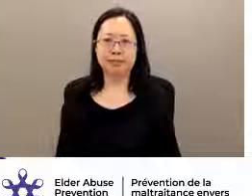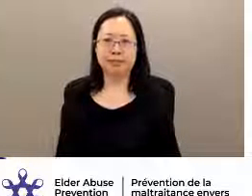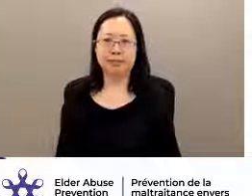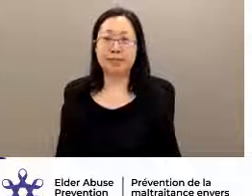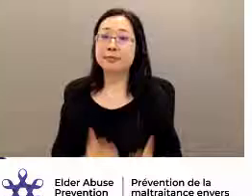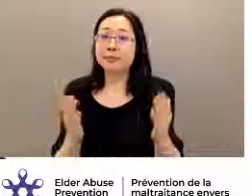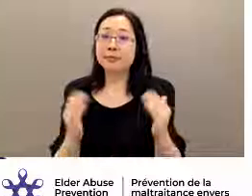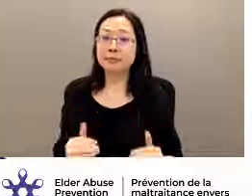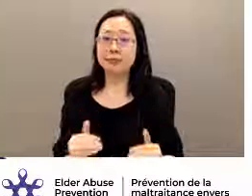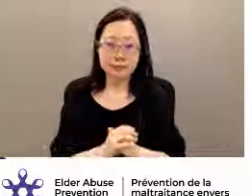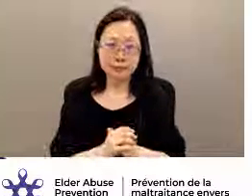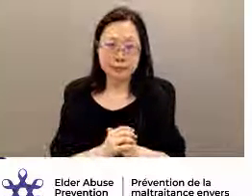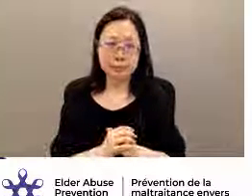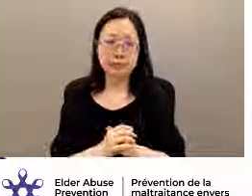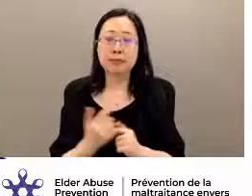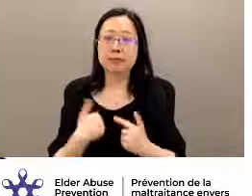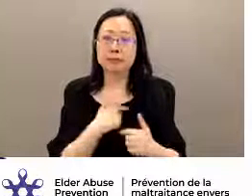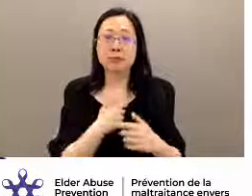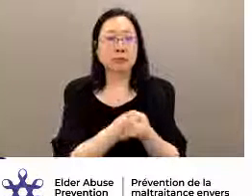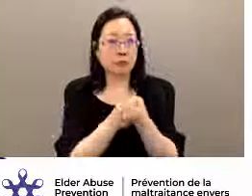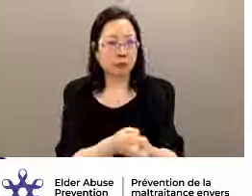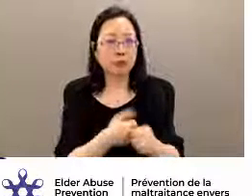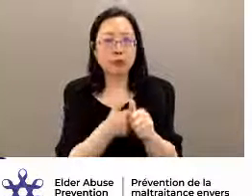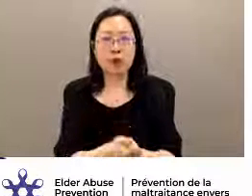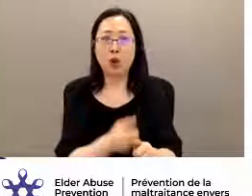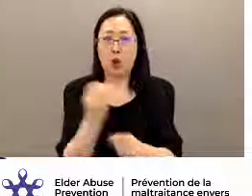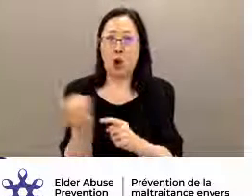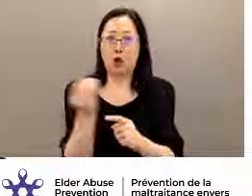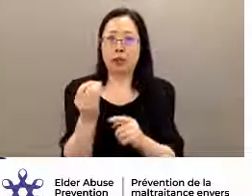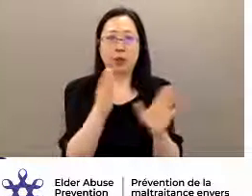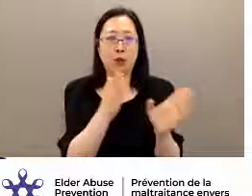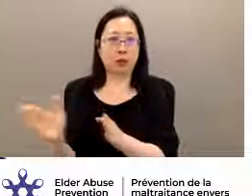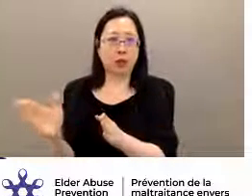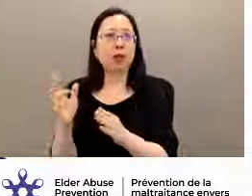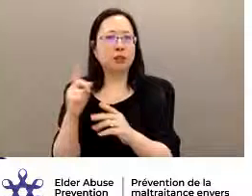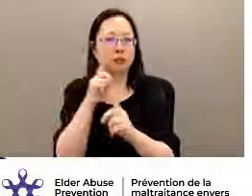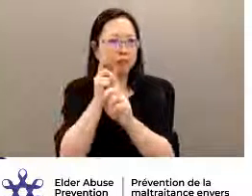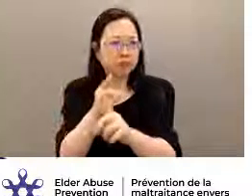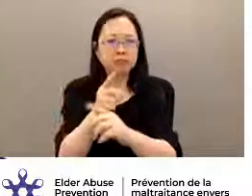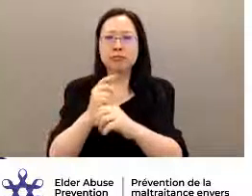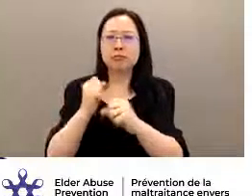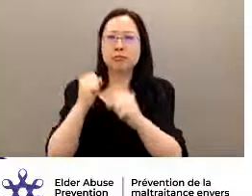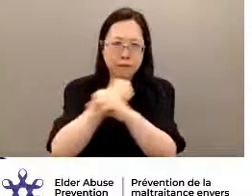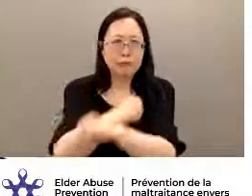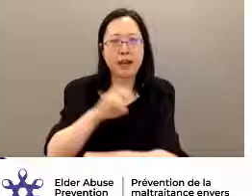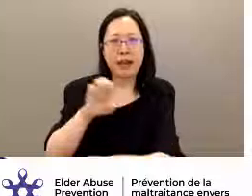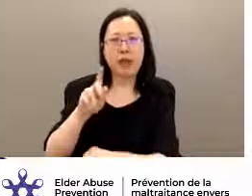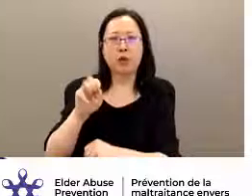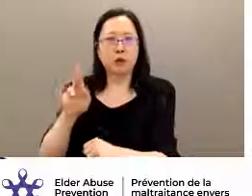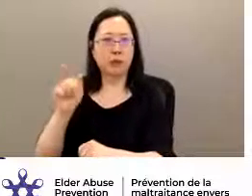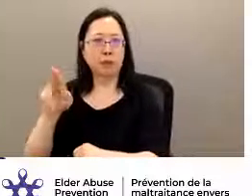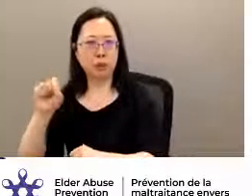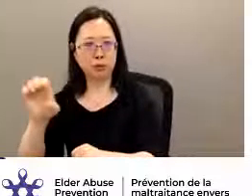We are mandated to implement Ontario's strategy to combat elder abuse through the Ontario Ministry for Seniors and